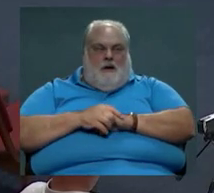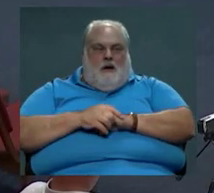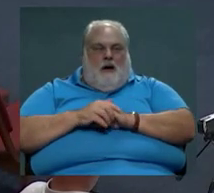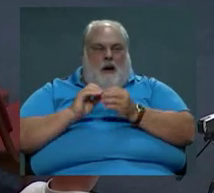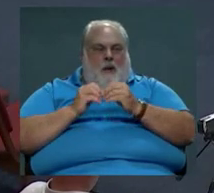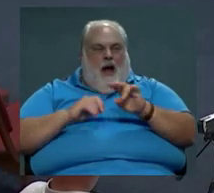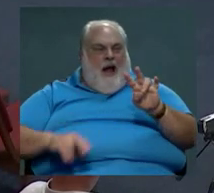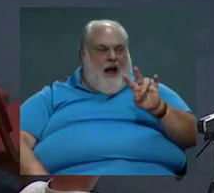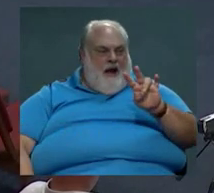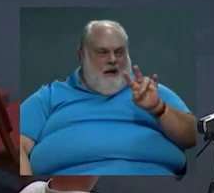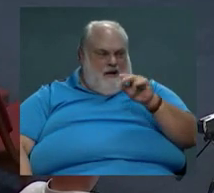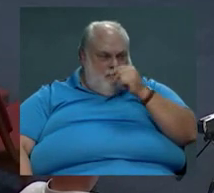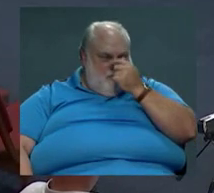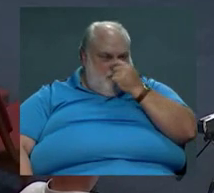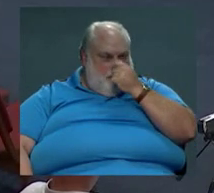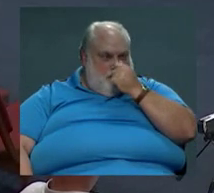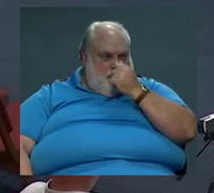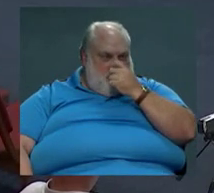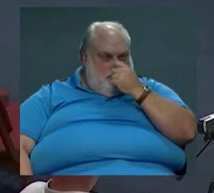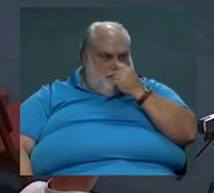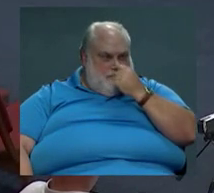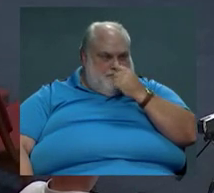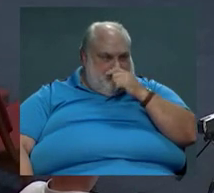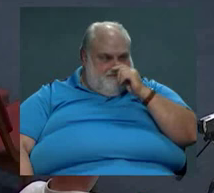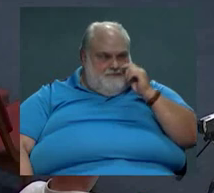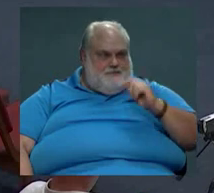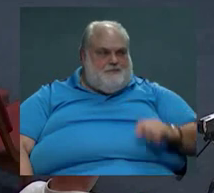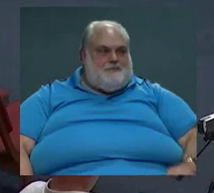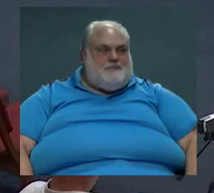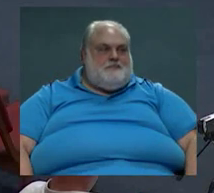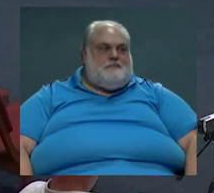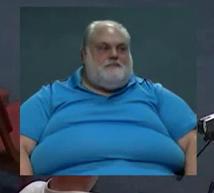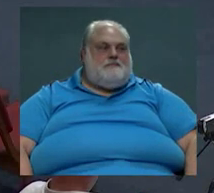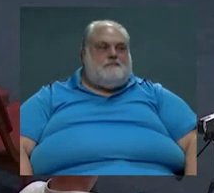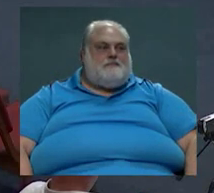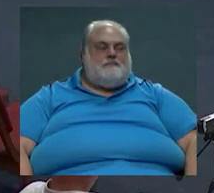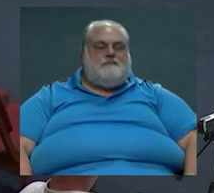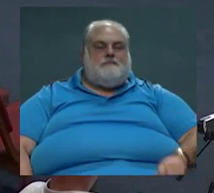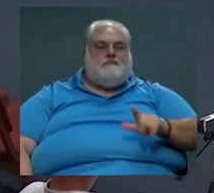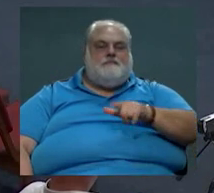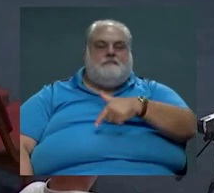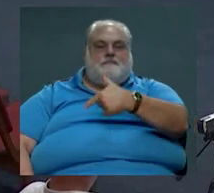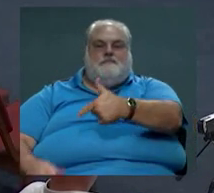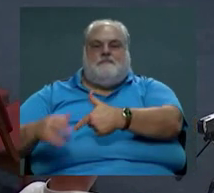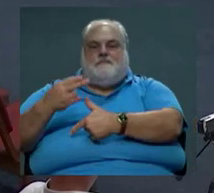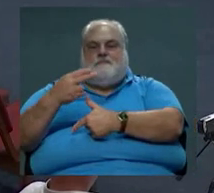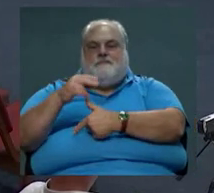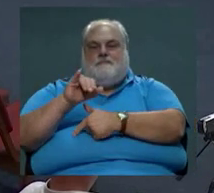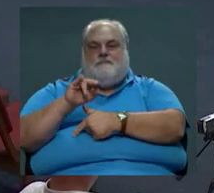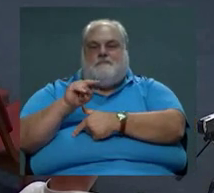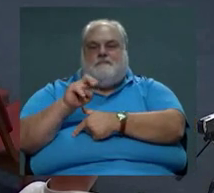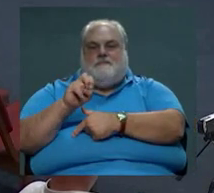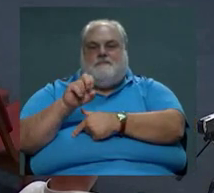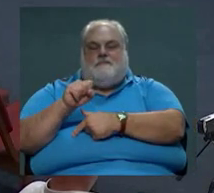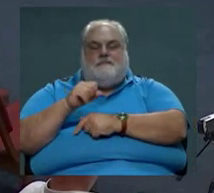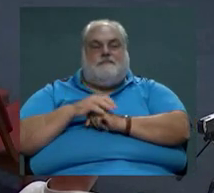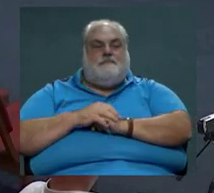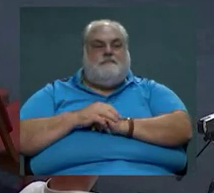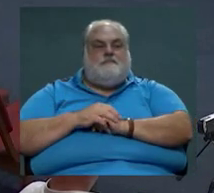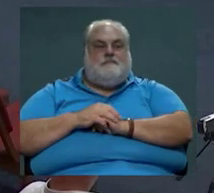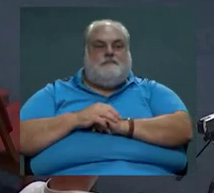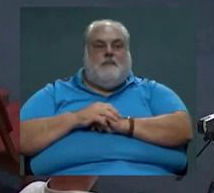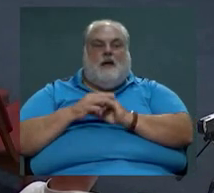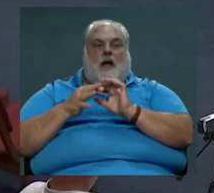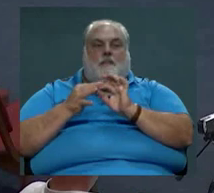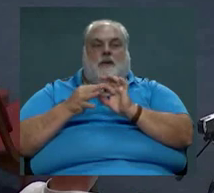number 7, if everyone else is finished. We're not quite there yet. Director Hines. Thank you, Mayor.